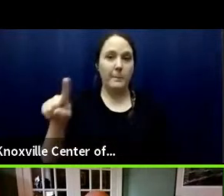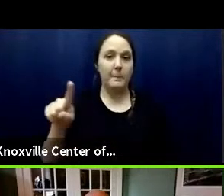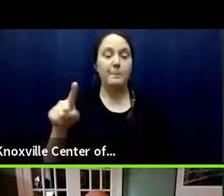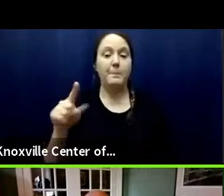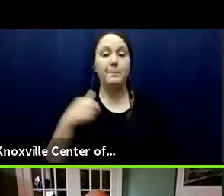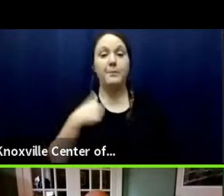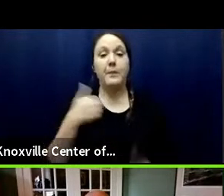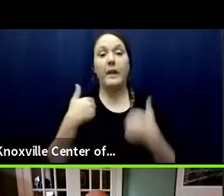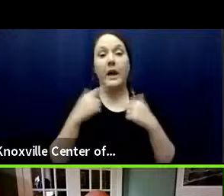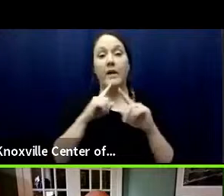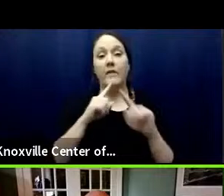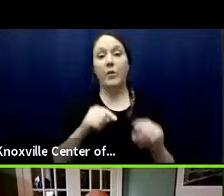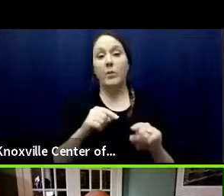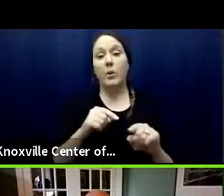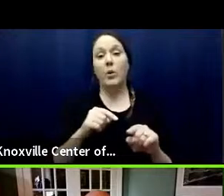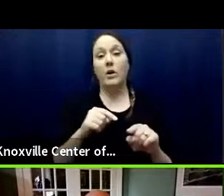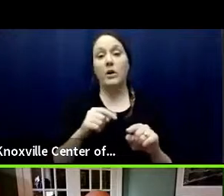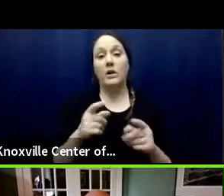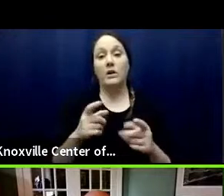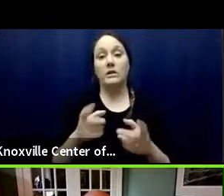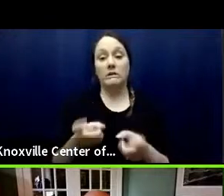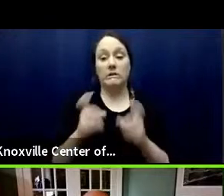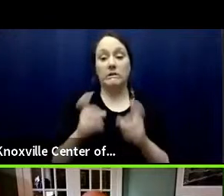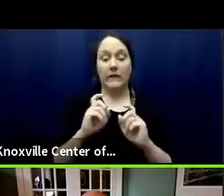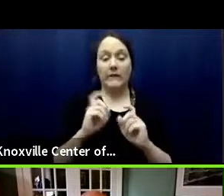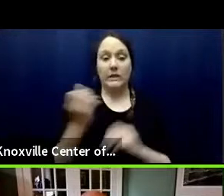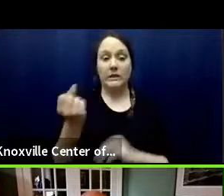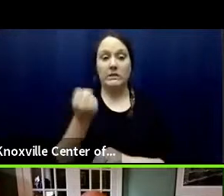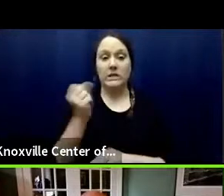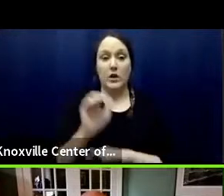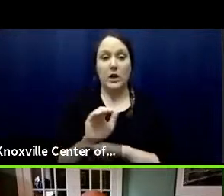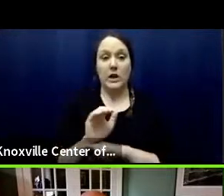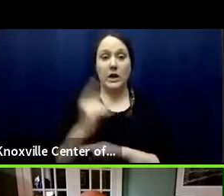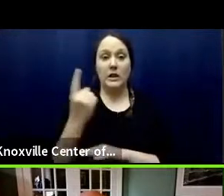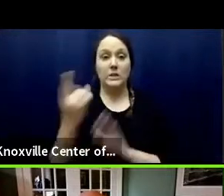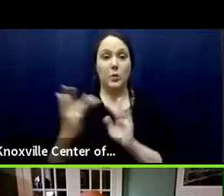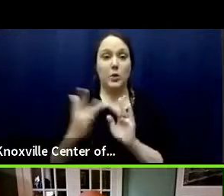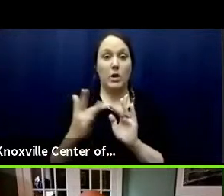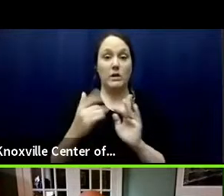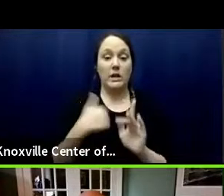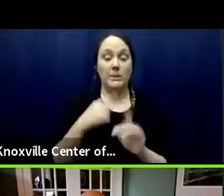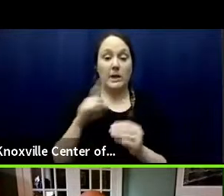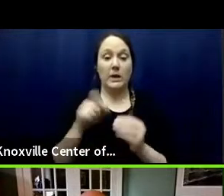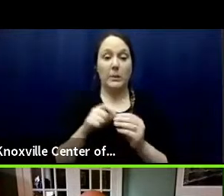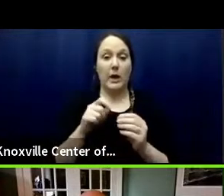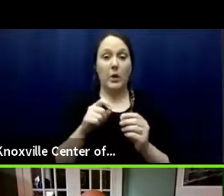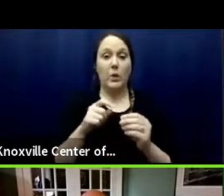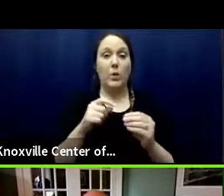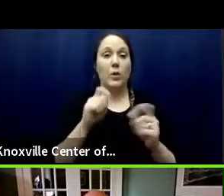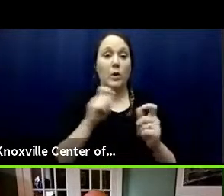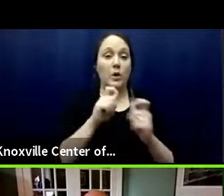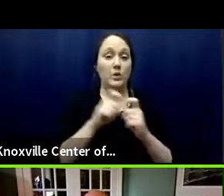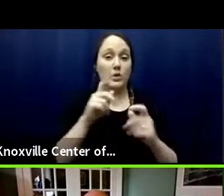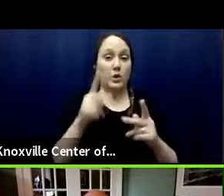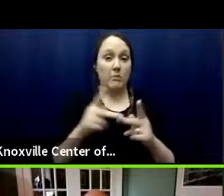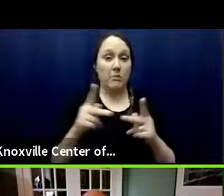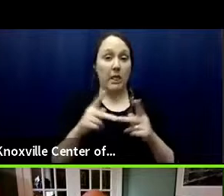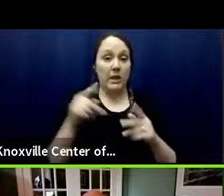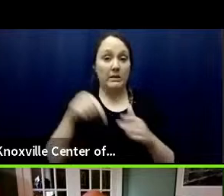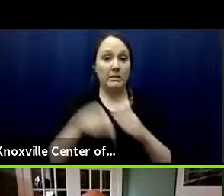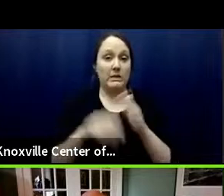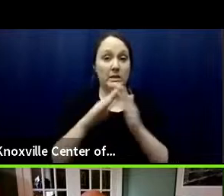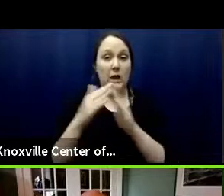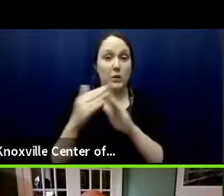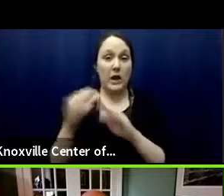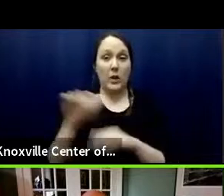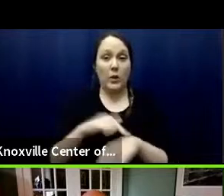got a report given to me Saturday night. Somebody contacted me about a certain place downtown at